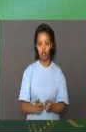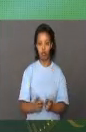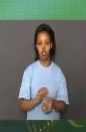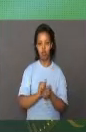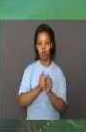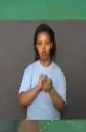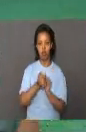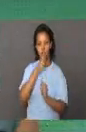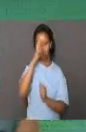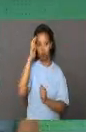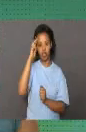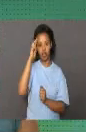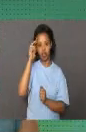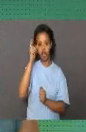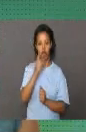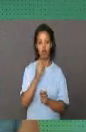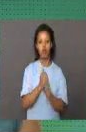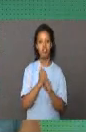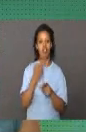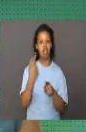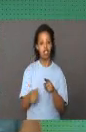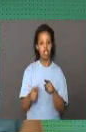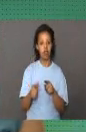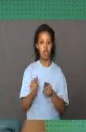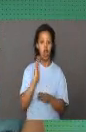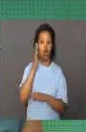HIV. But there is hope.